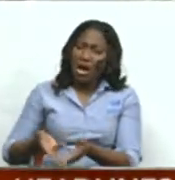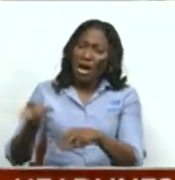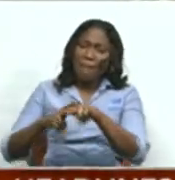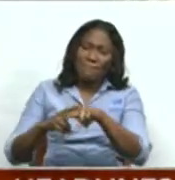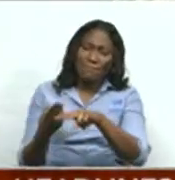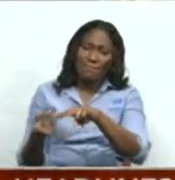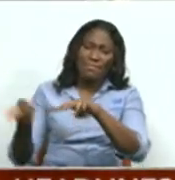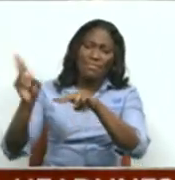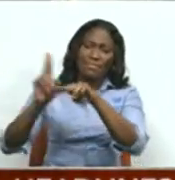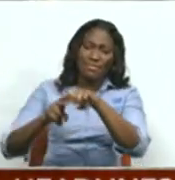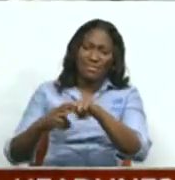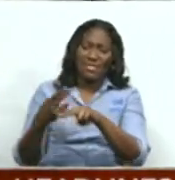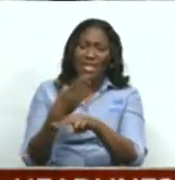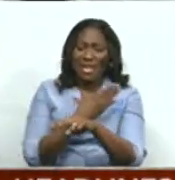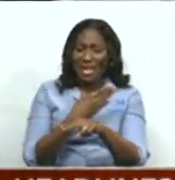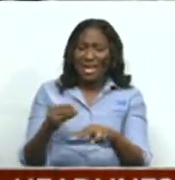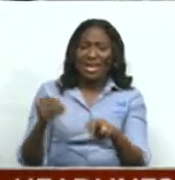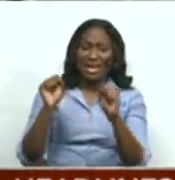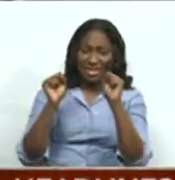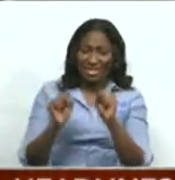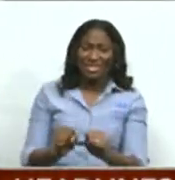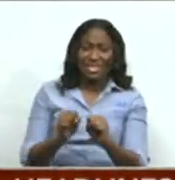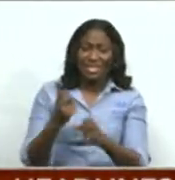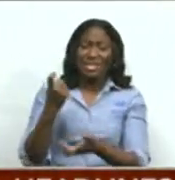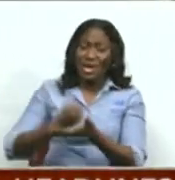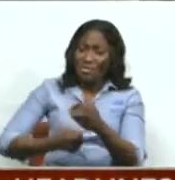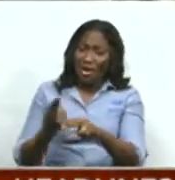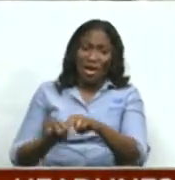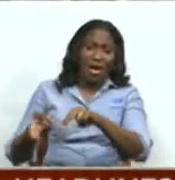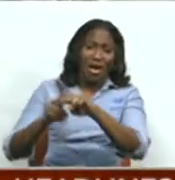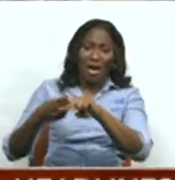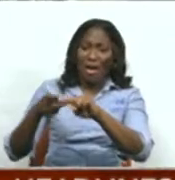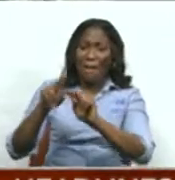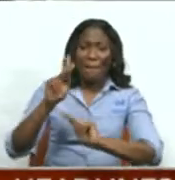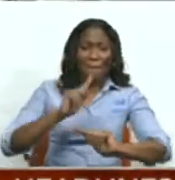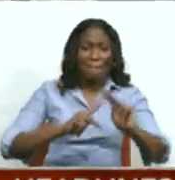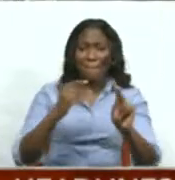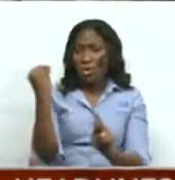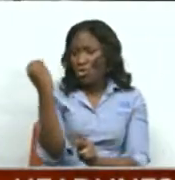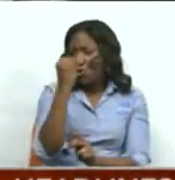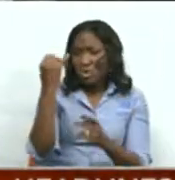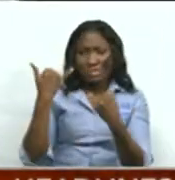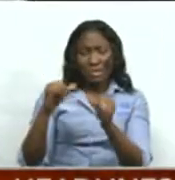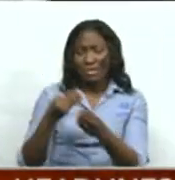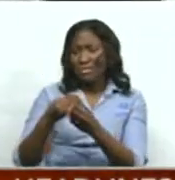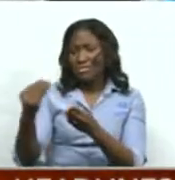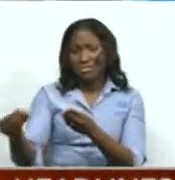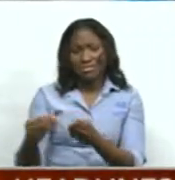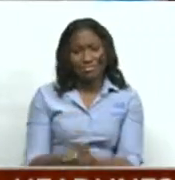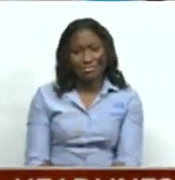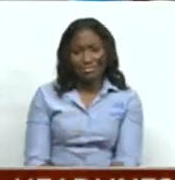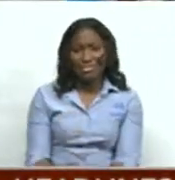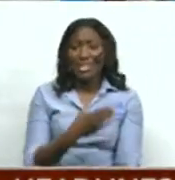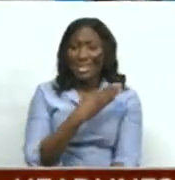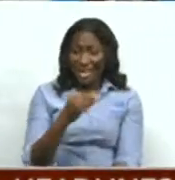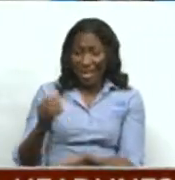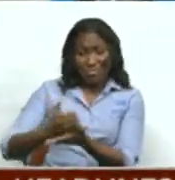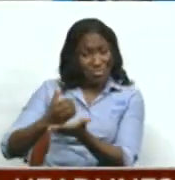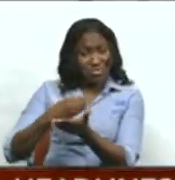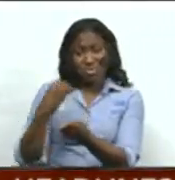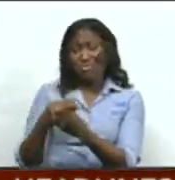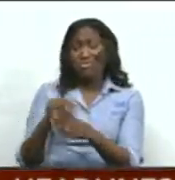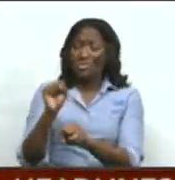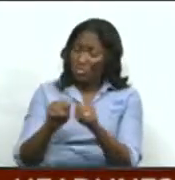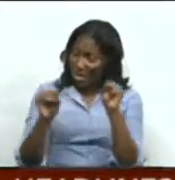And trust and believe, although they are raising the prices, people always run down these fast food outlets. And they make a lot of money. So,